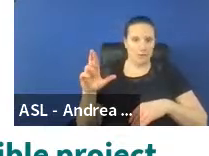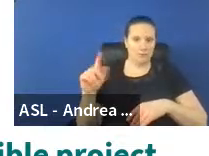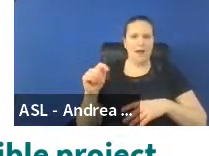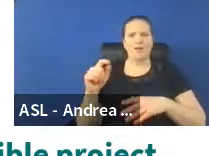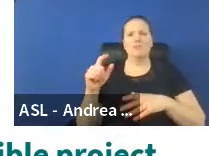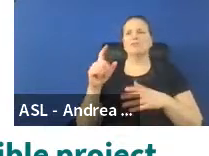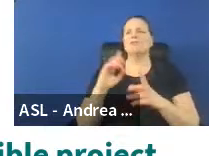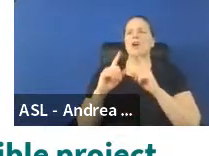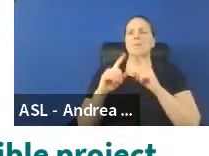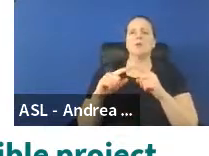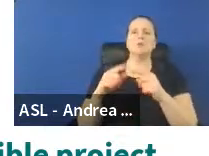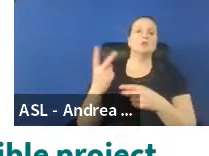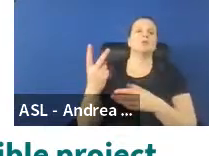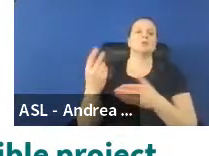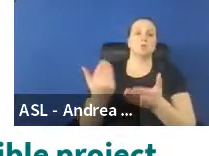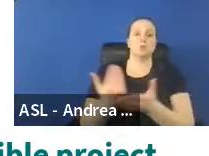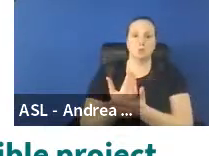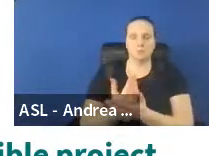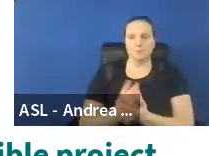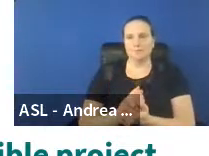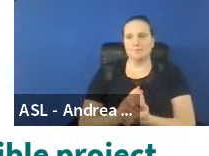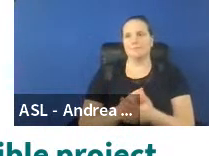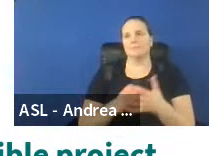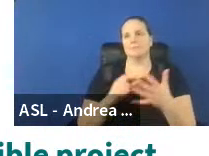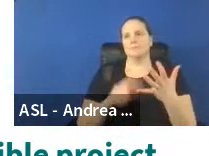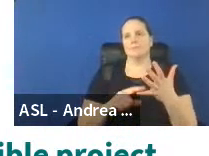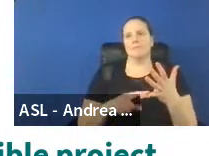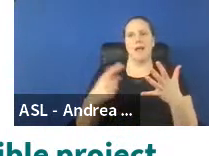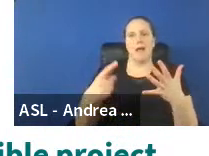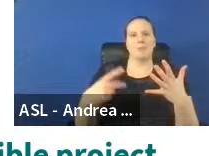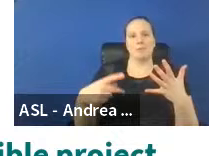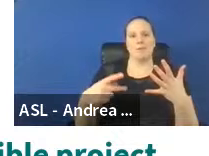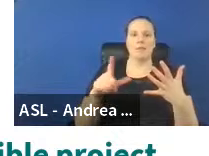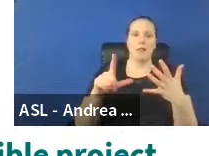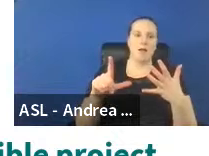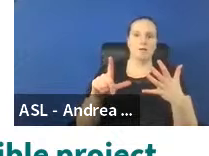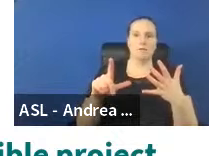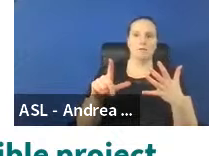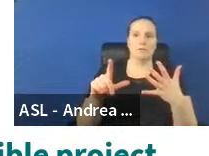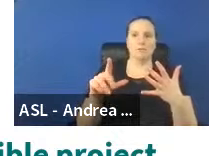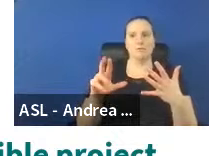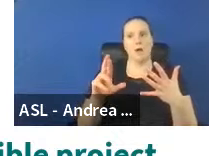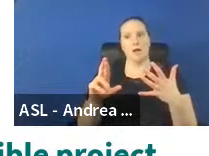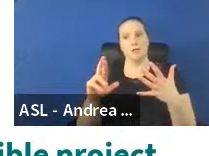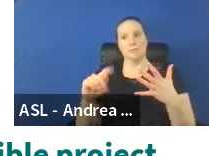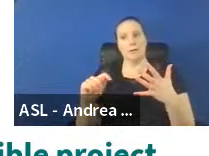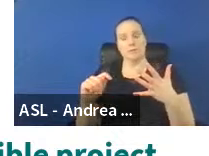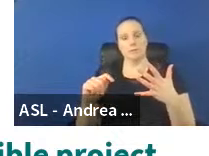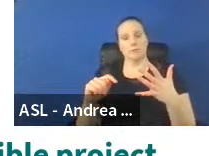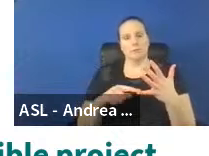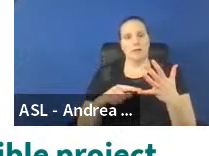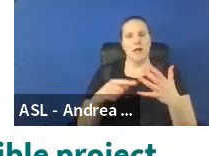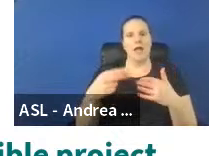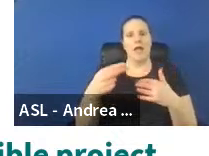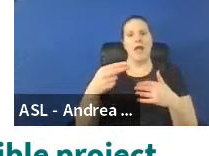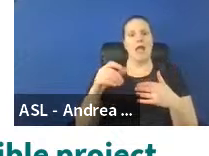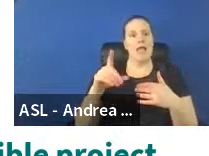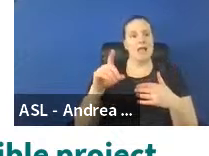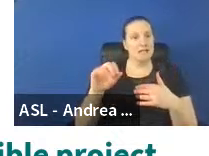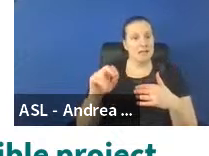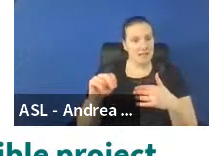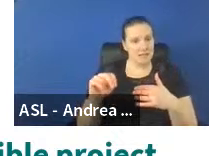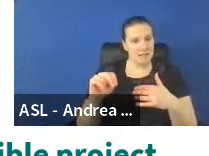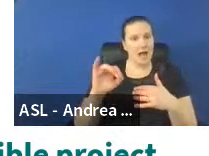new ones. And then we also had an option that included both an extension of light rail from Expo to Hayden Island and an extension